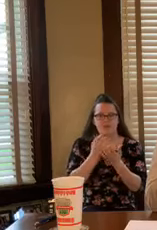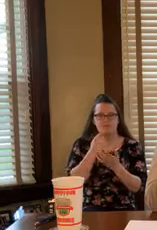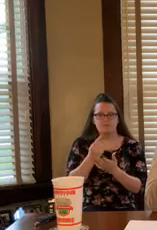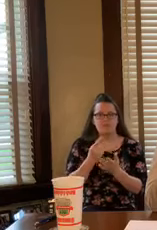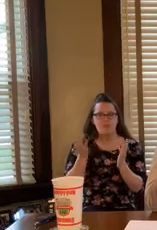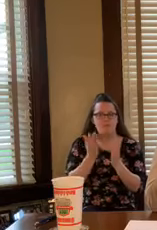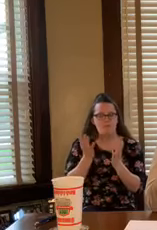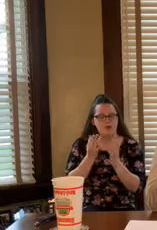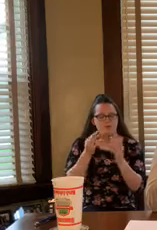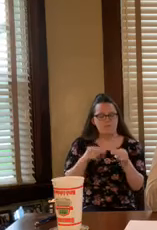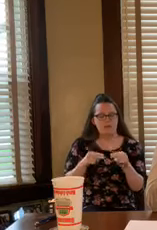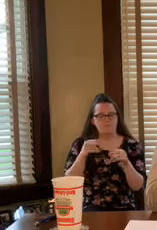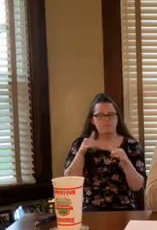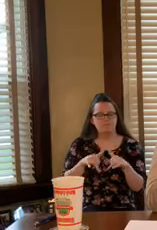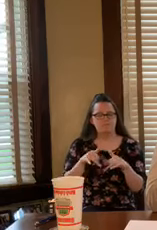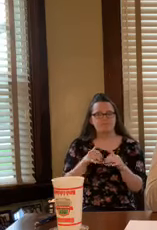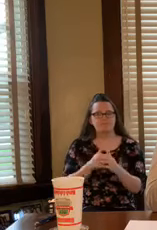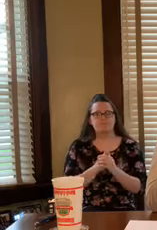doing.